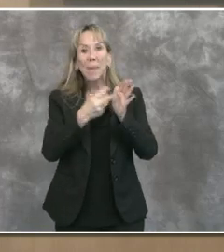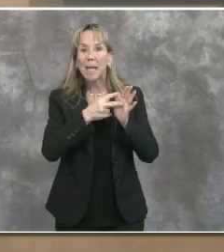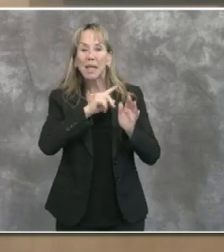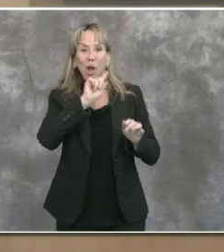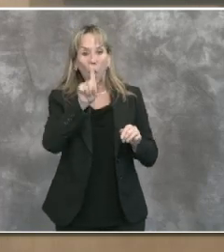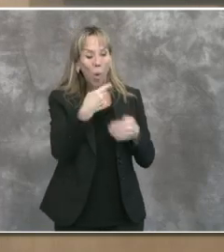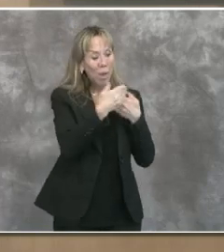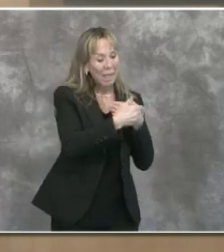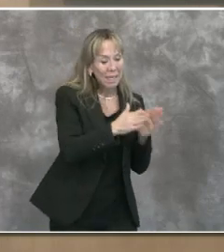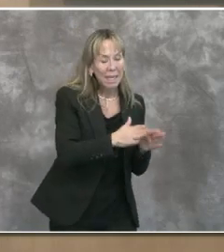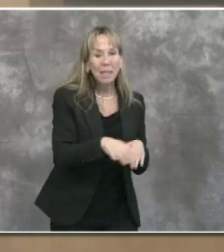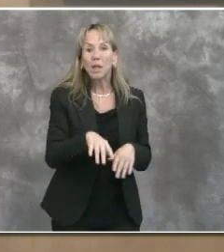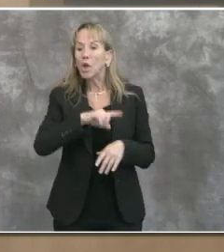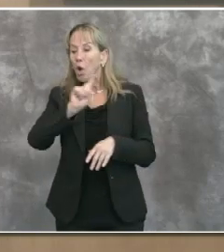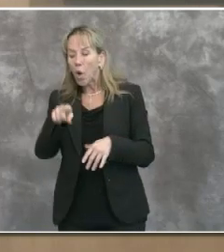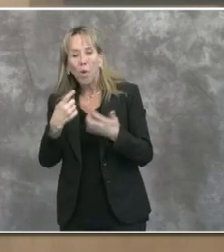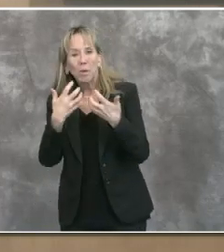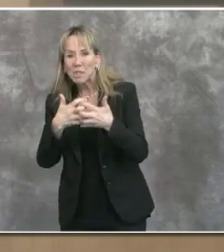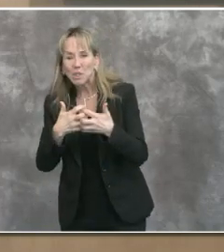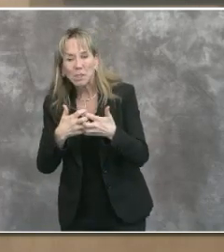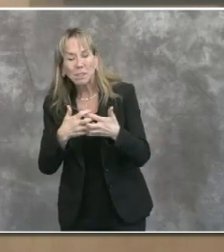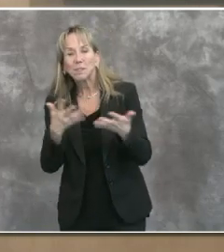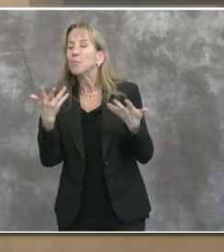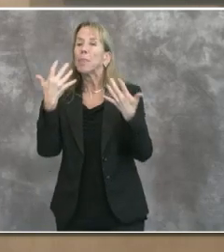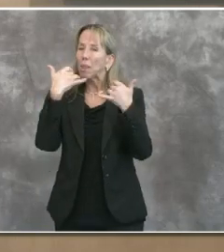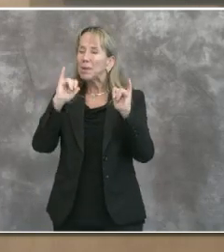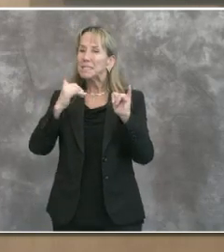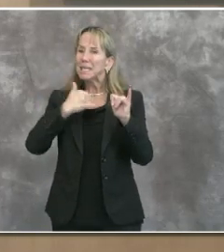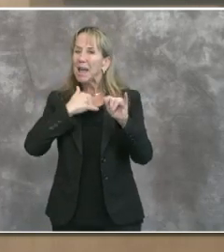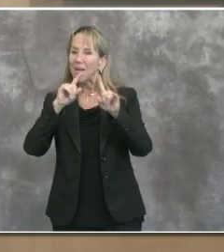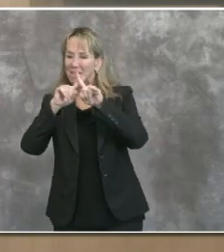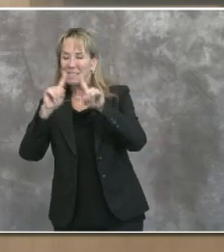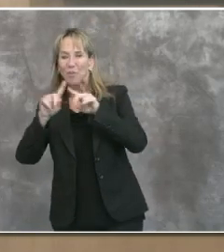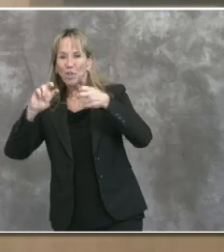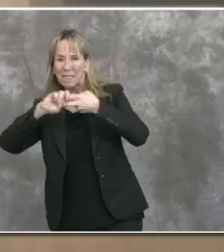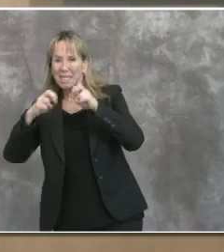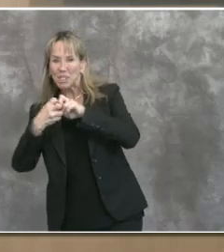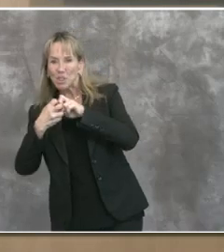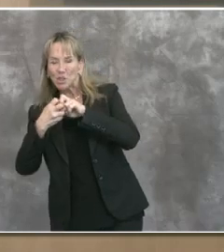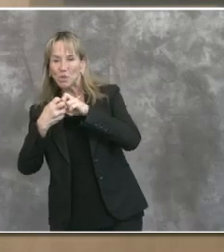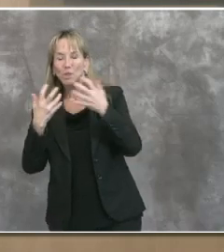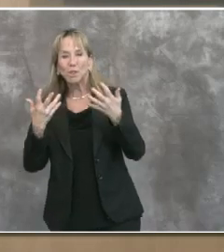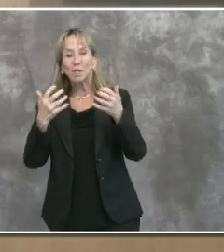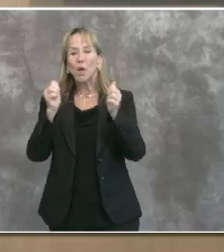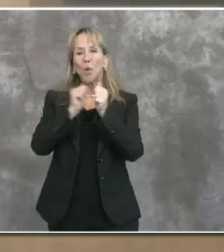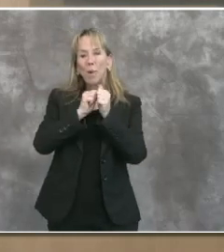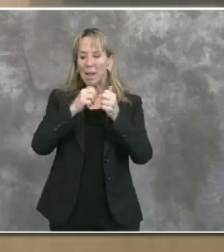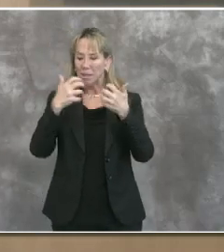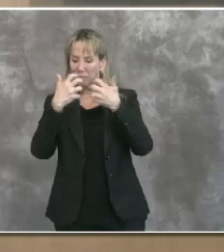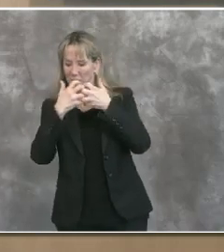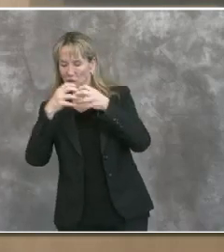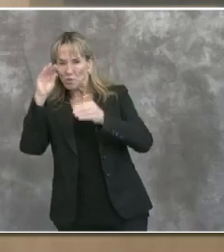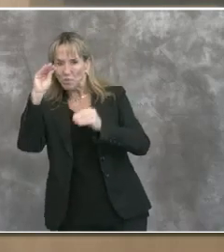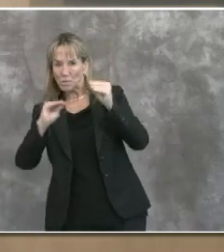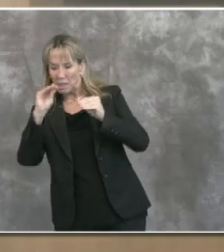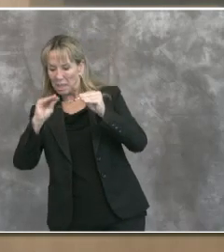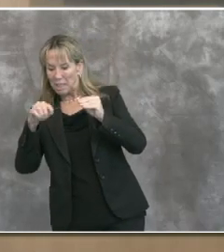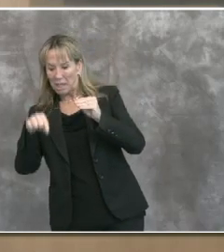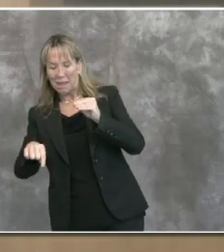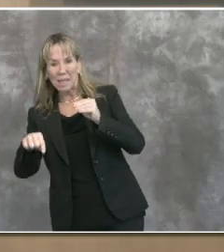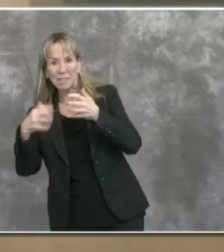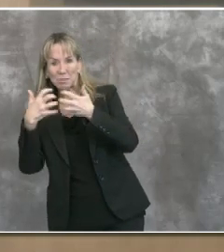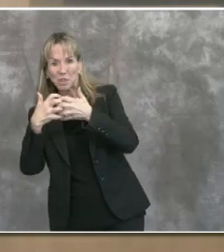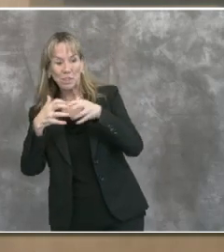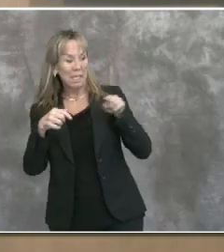machines. You alluded earlier to the fact that there still are reagent issues. You have to have the right reagent for the right machine, so even though this one